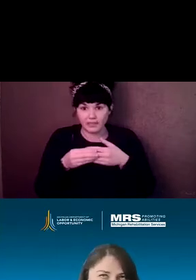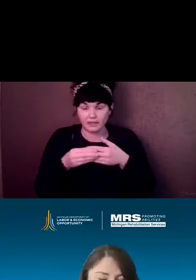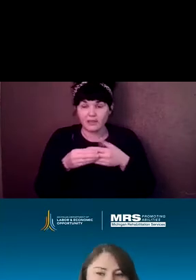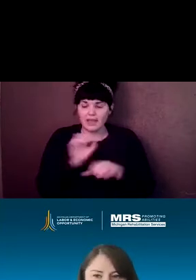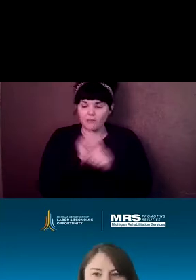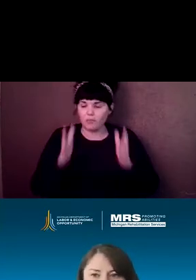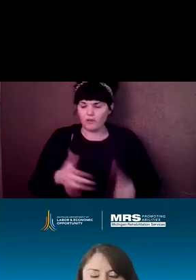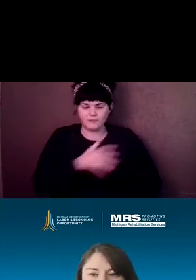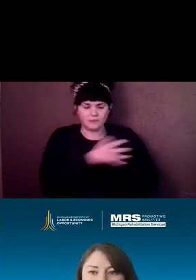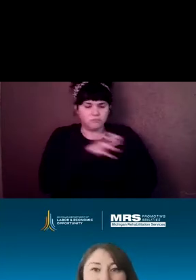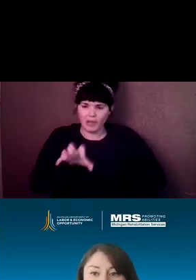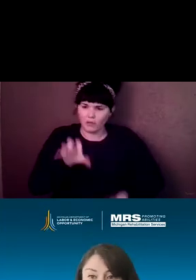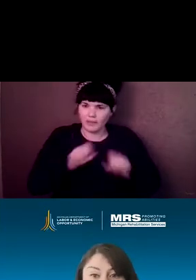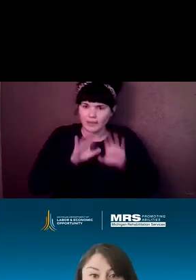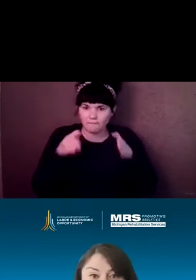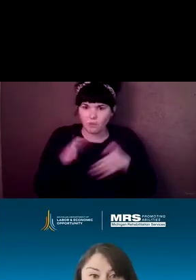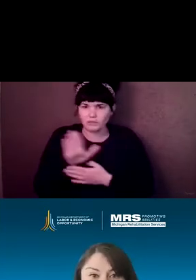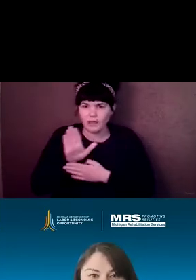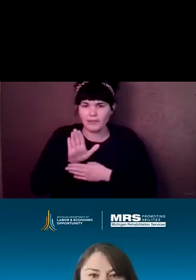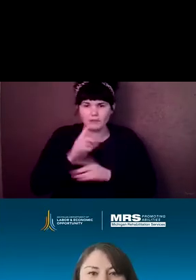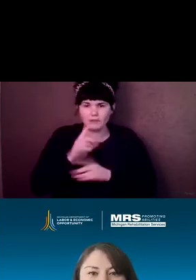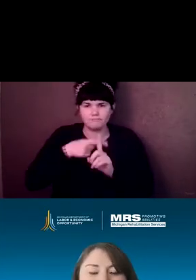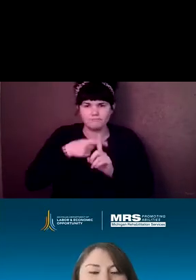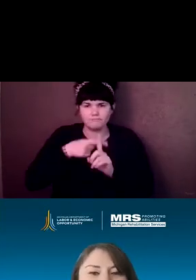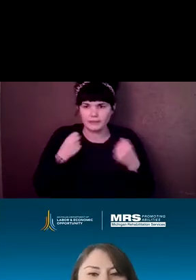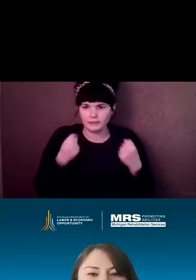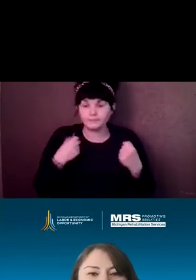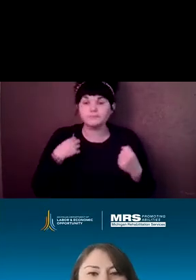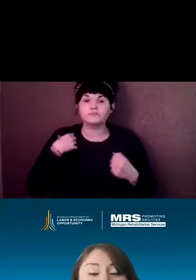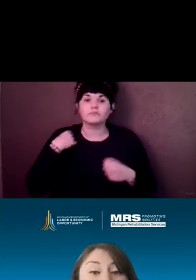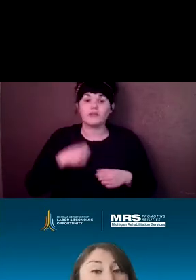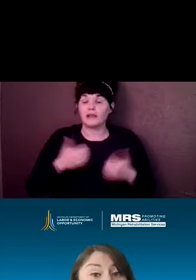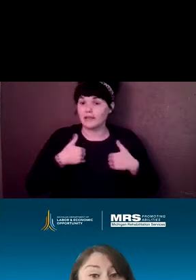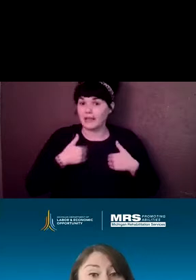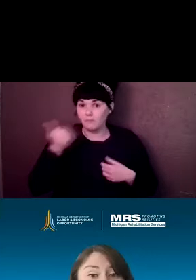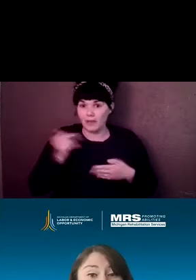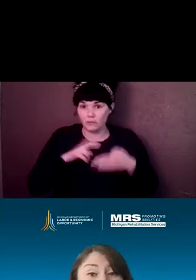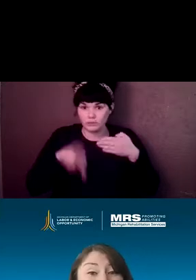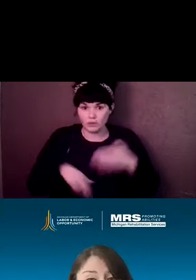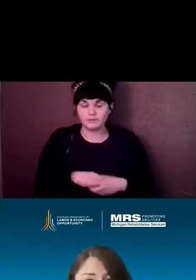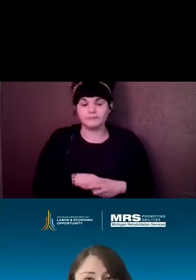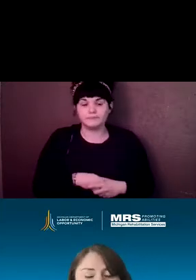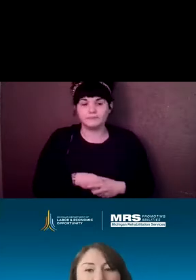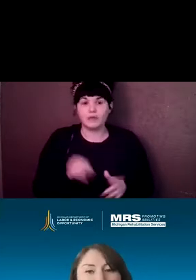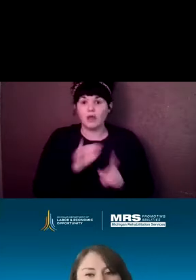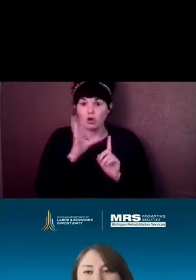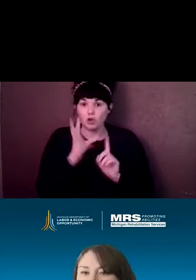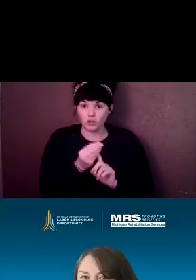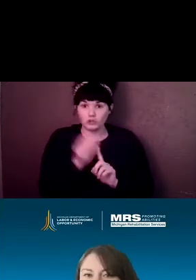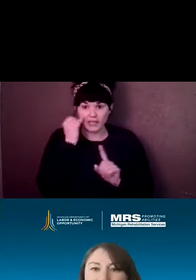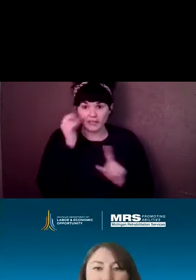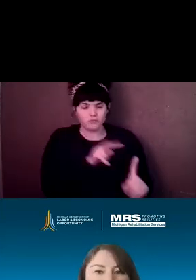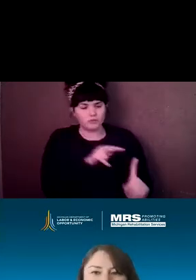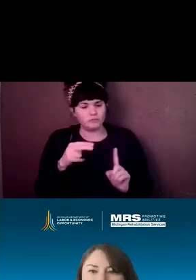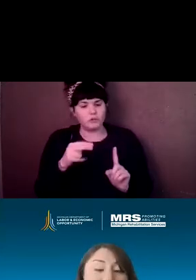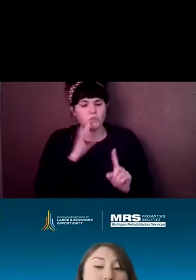in turn produces better results. A culture that views remote work as a positive can help teams